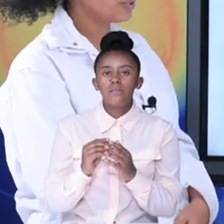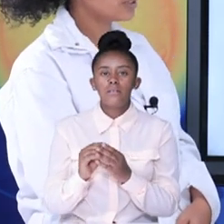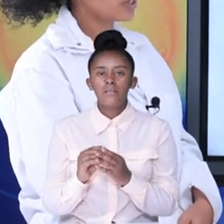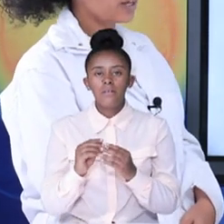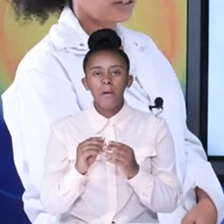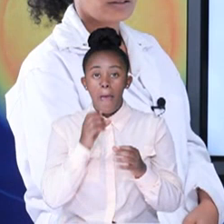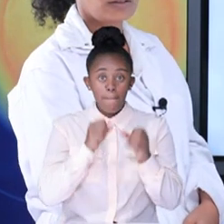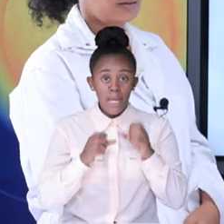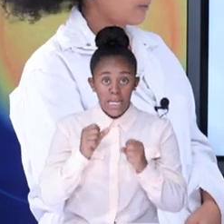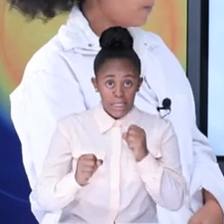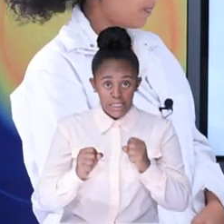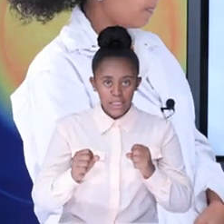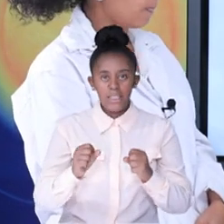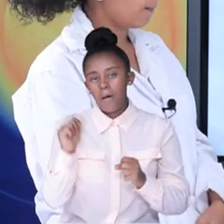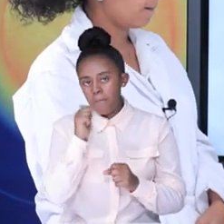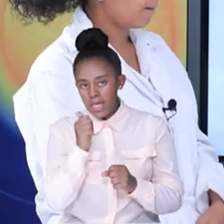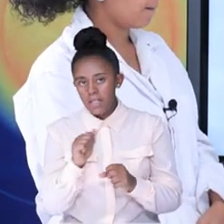milk, beer, and